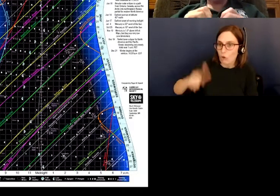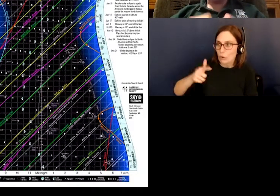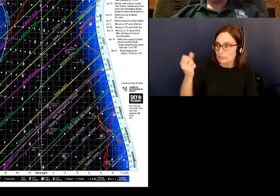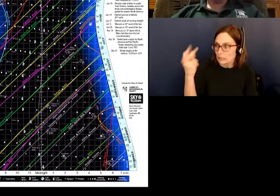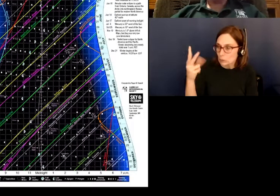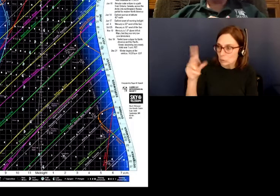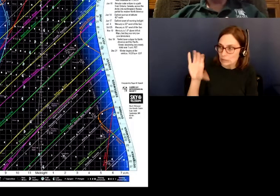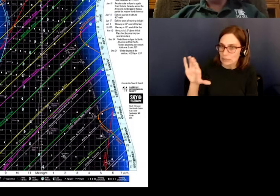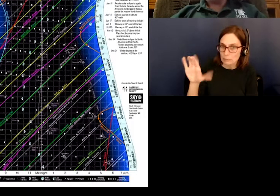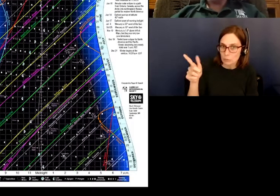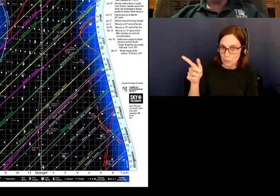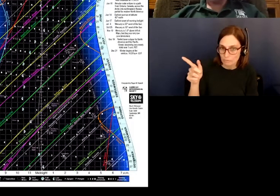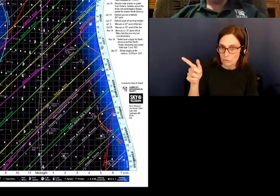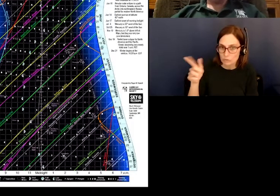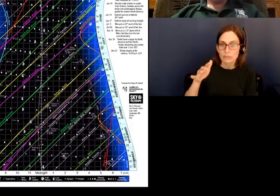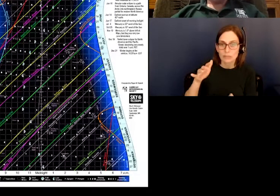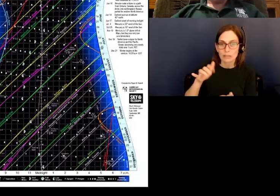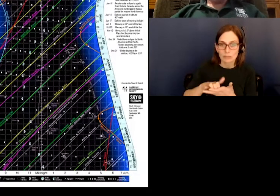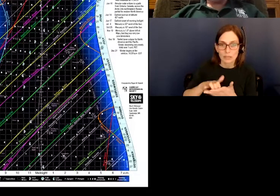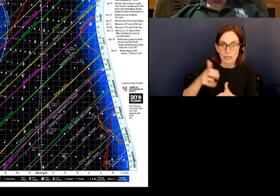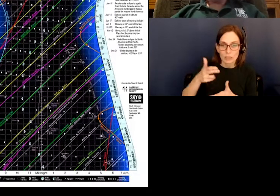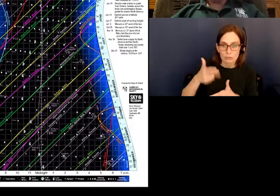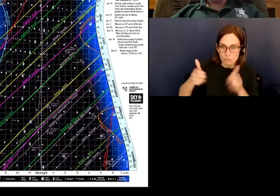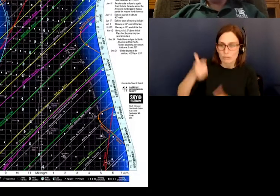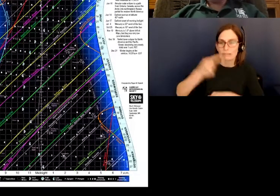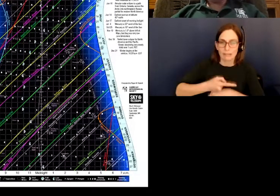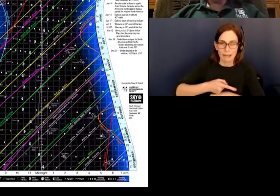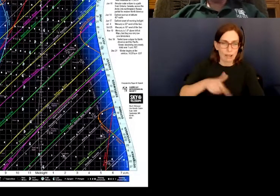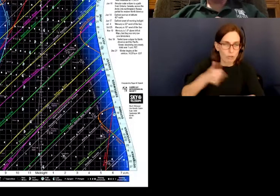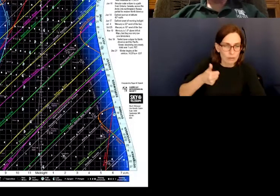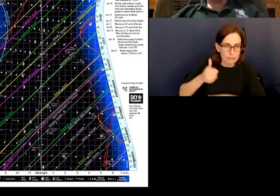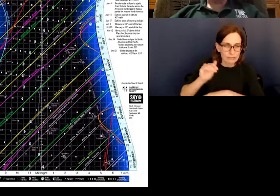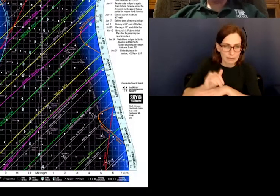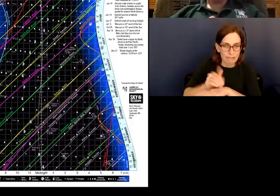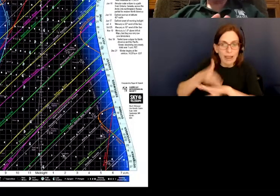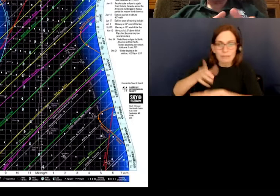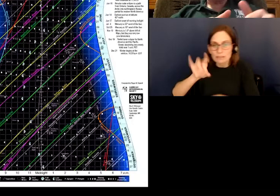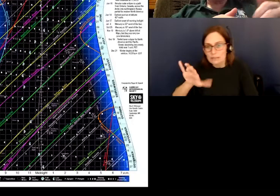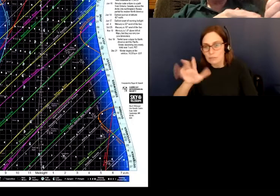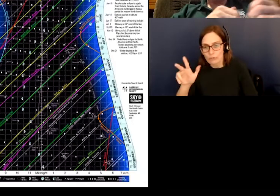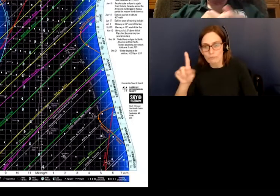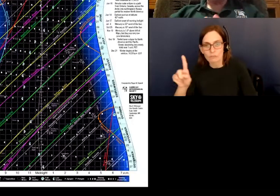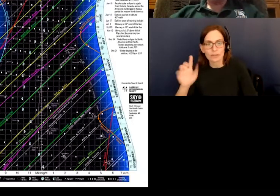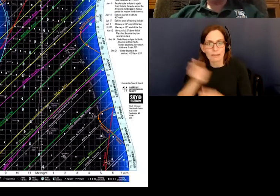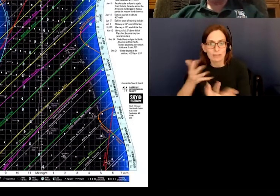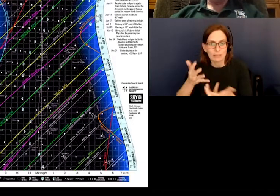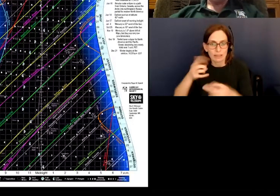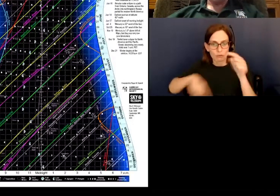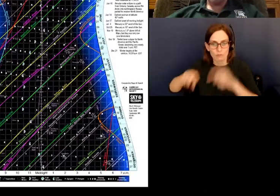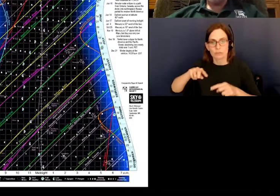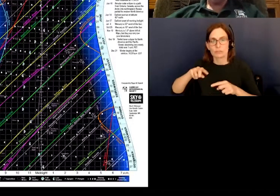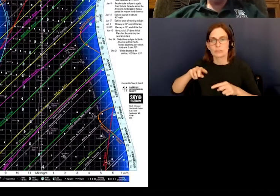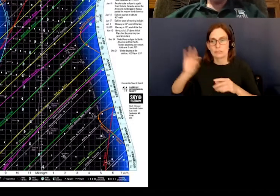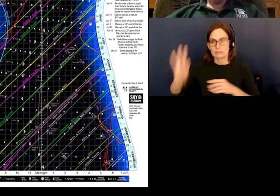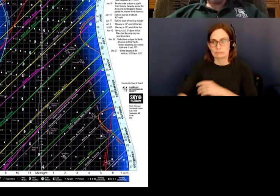So it's the shortest day and the longest night of the year. After December 31st, everything reverses and the sun starts getting higher in the